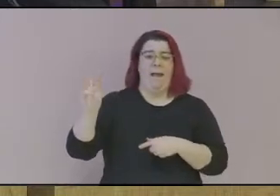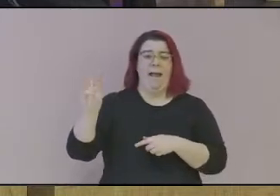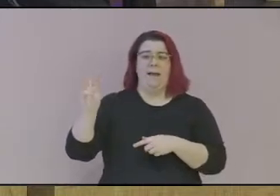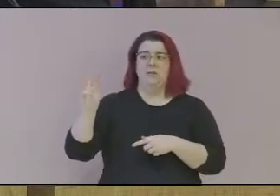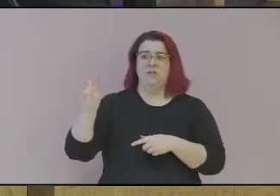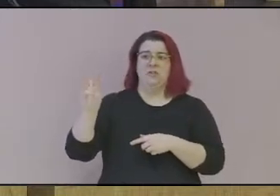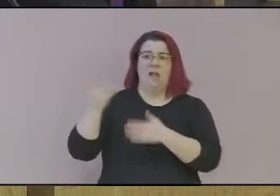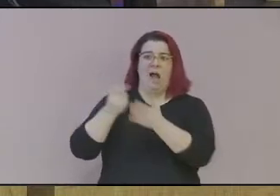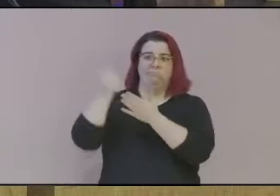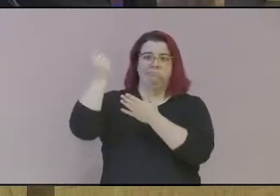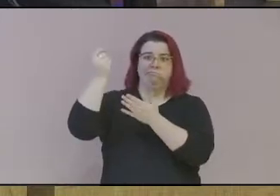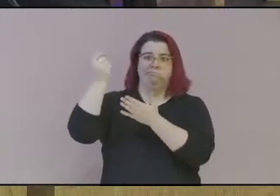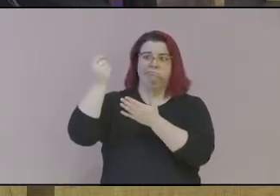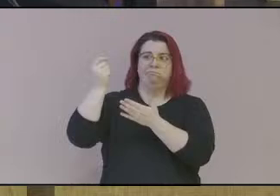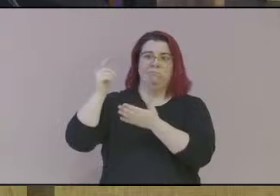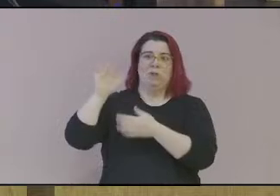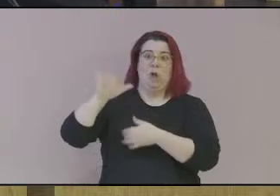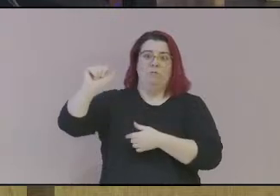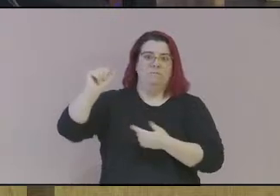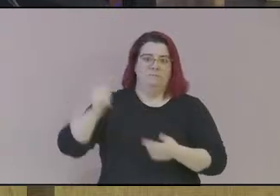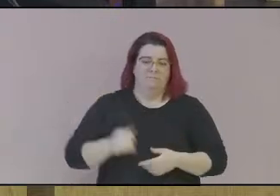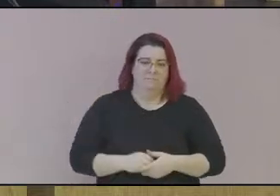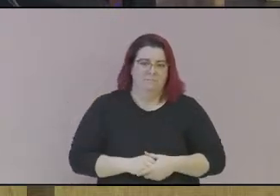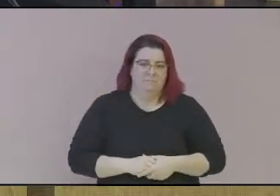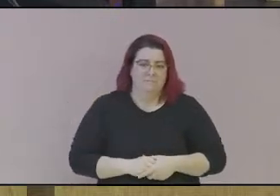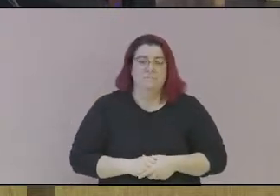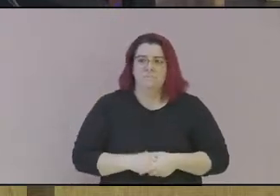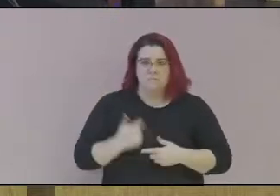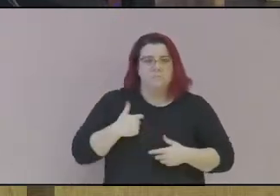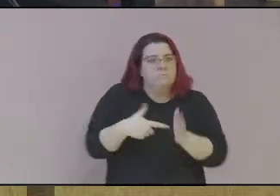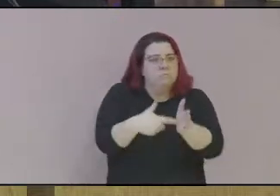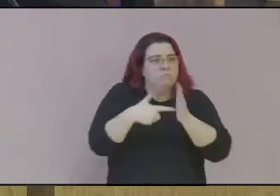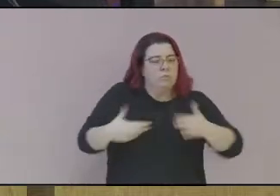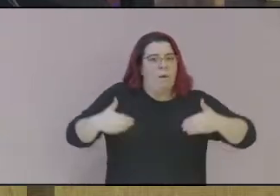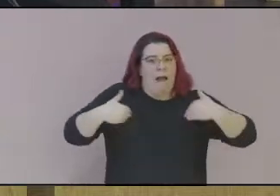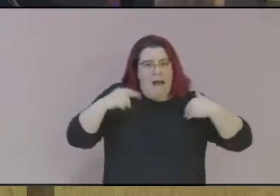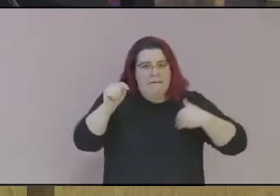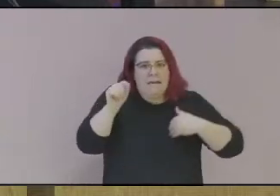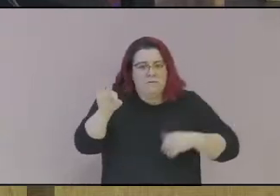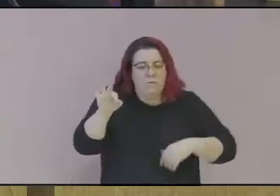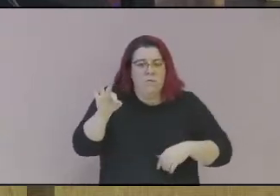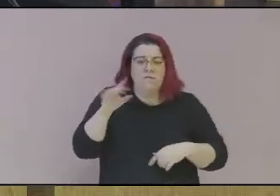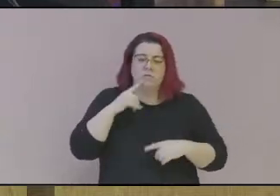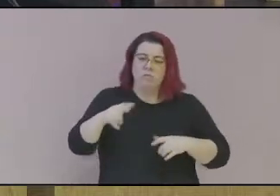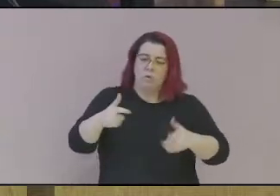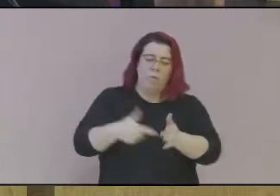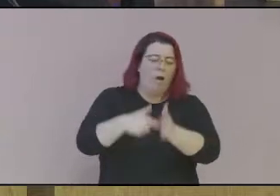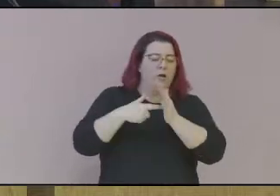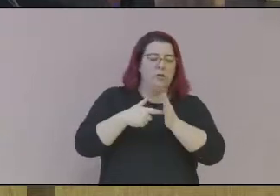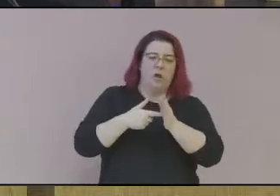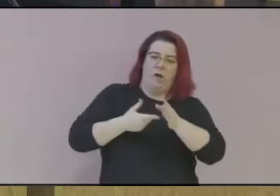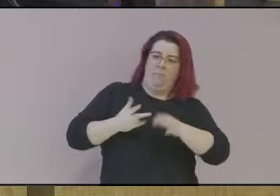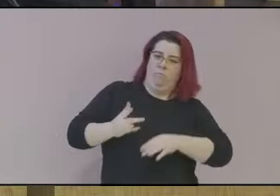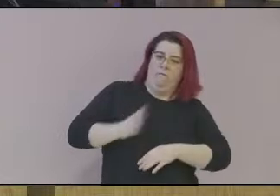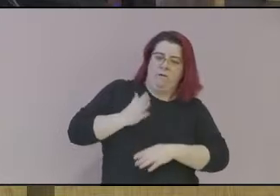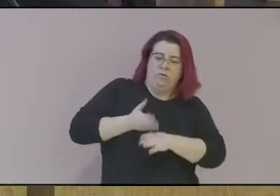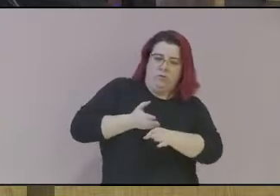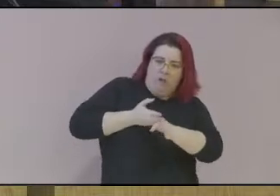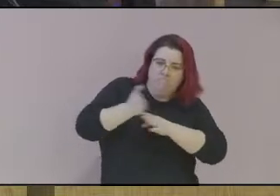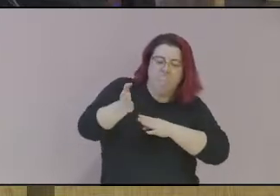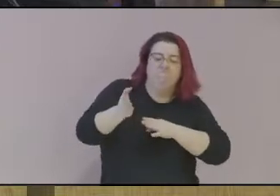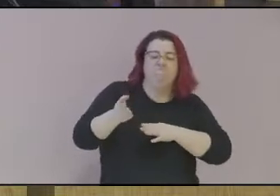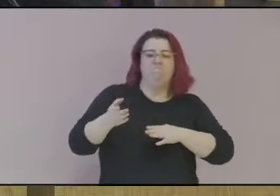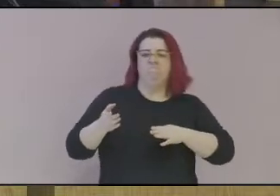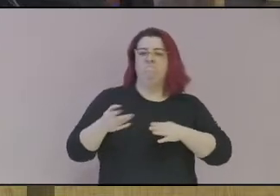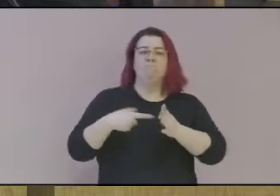Health. I think we need a task force, and it needs to be as professionally diverse as it was already, and it needs to have many,